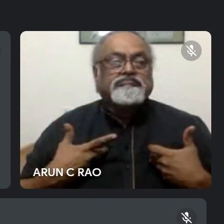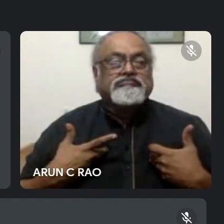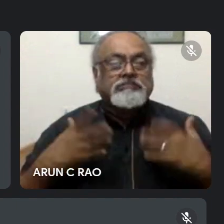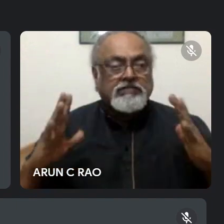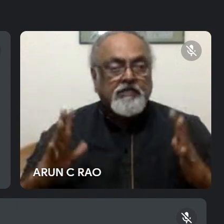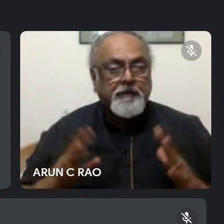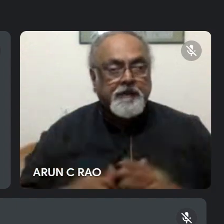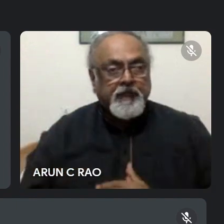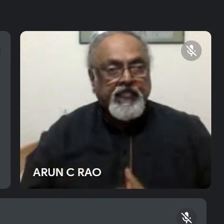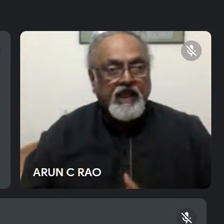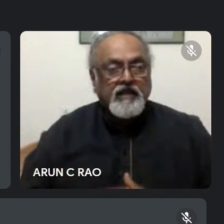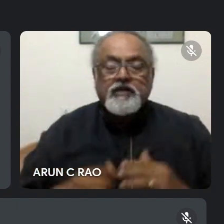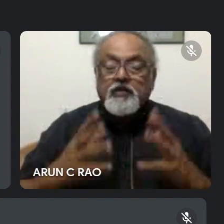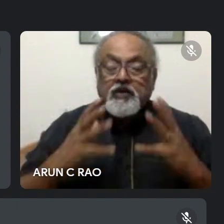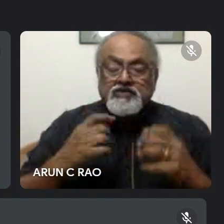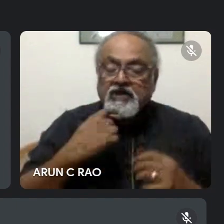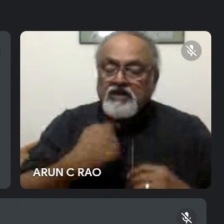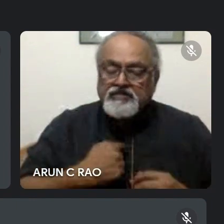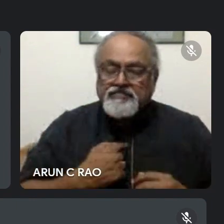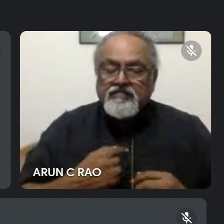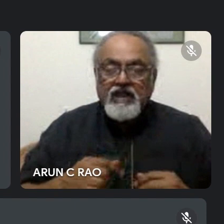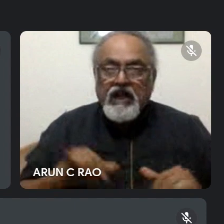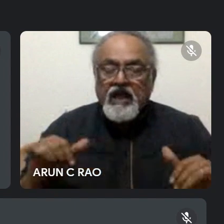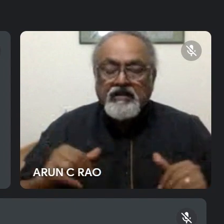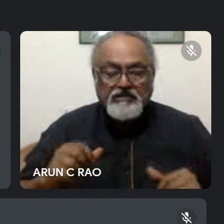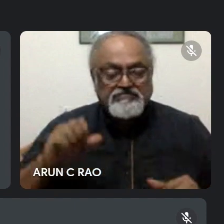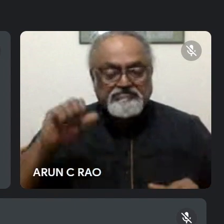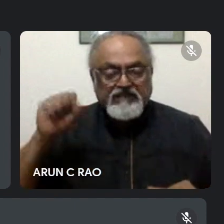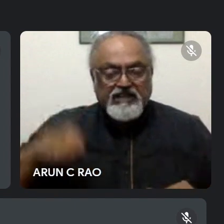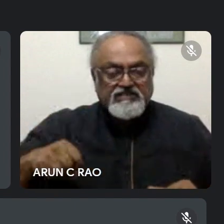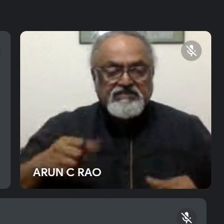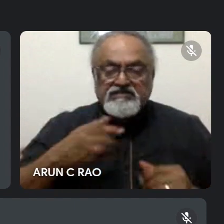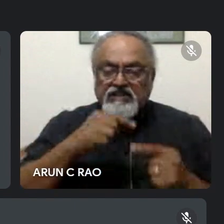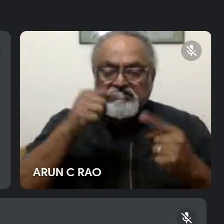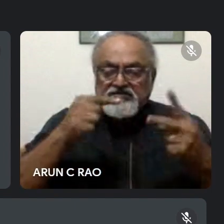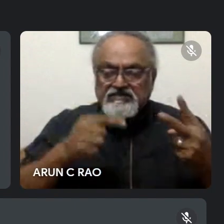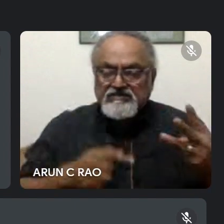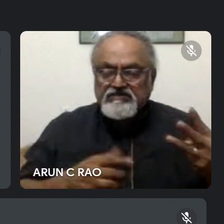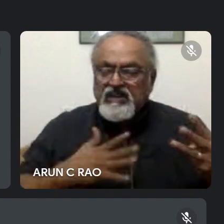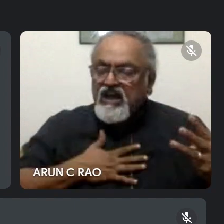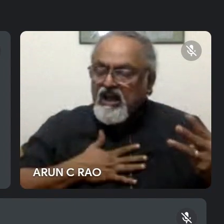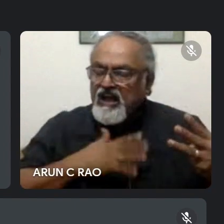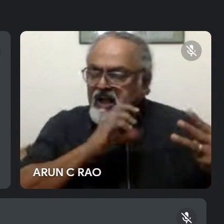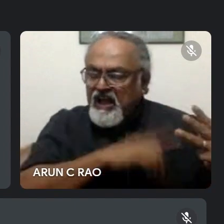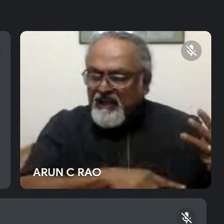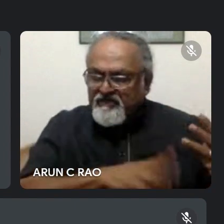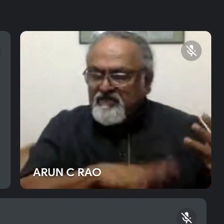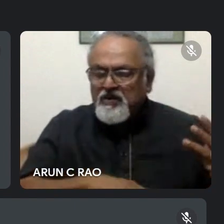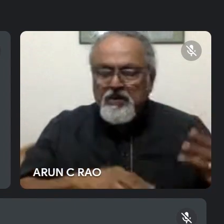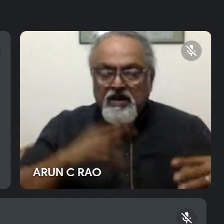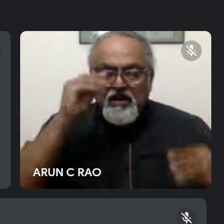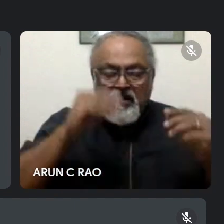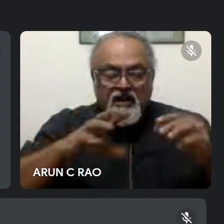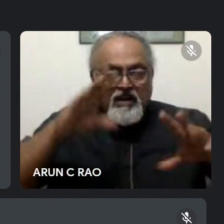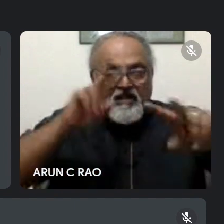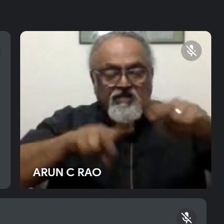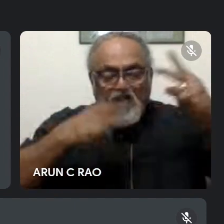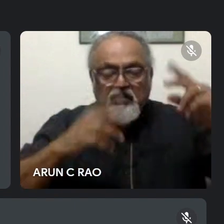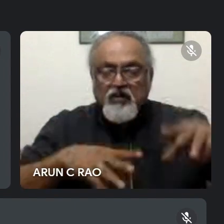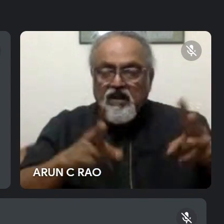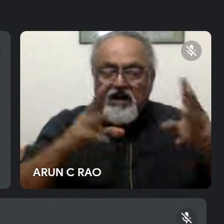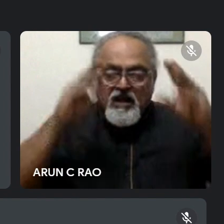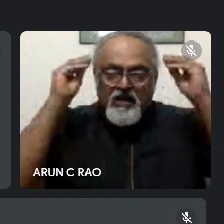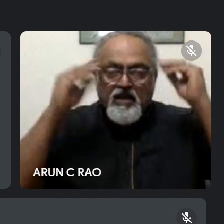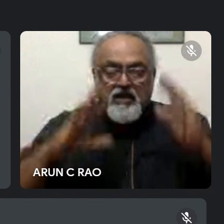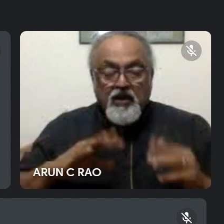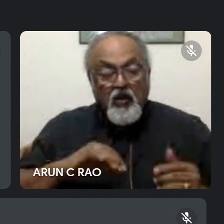say to myself that, hey, yes, these are things that you were diagnosed with. Yes, you learned differently, but I think you should also be able